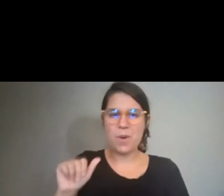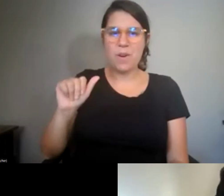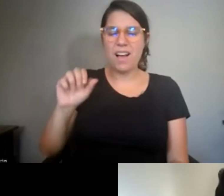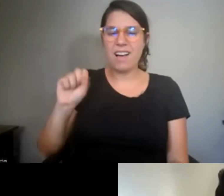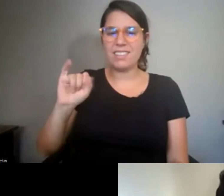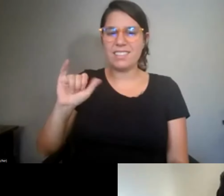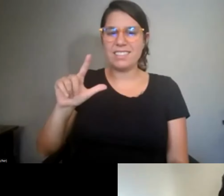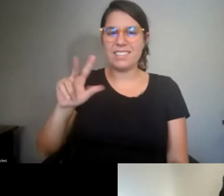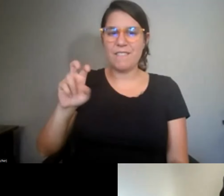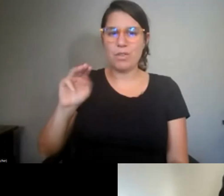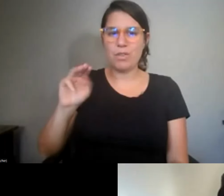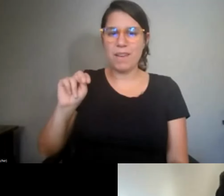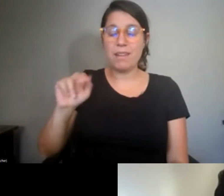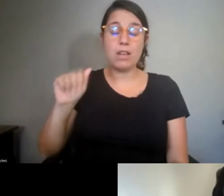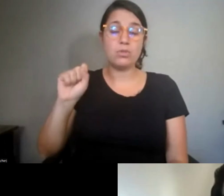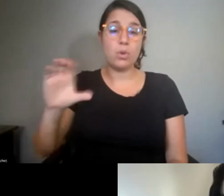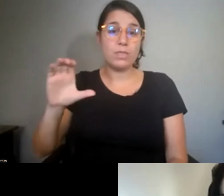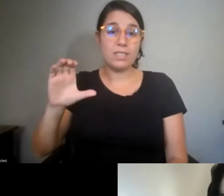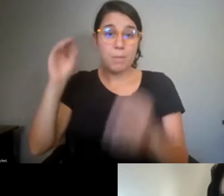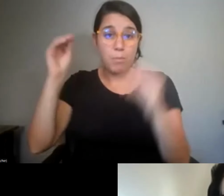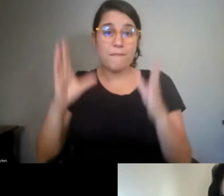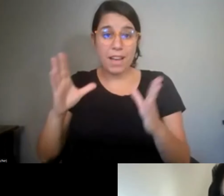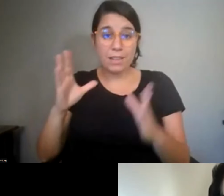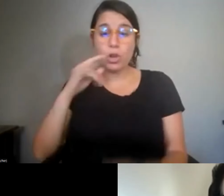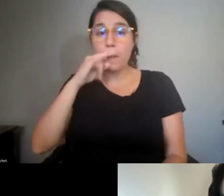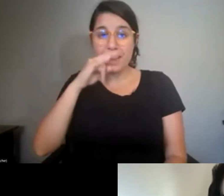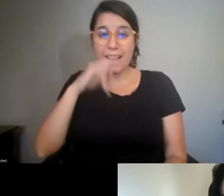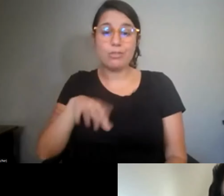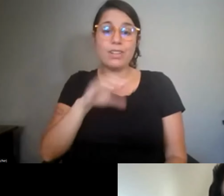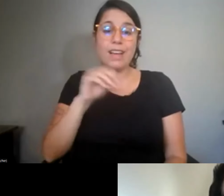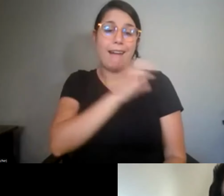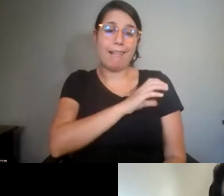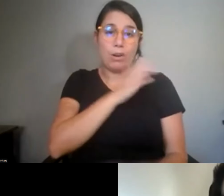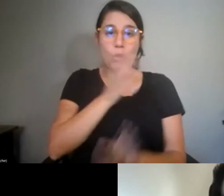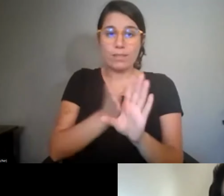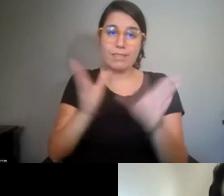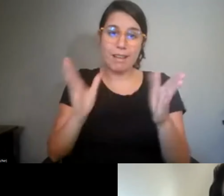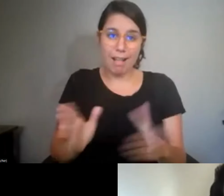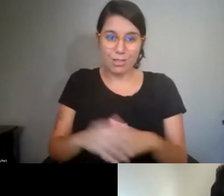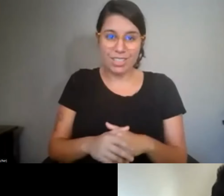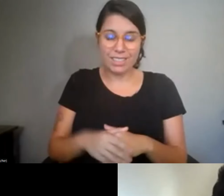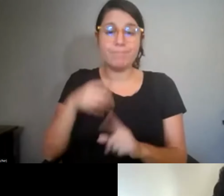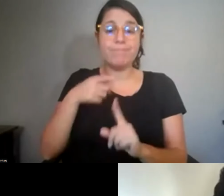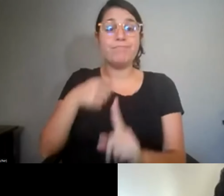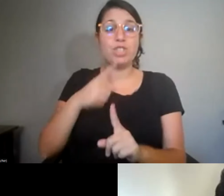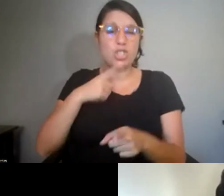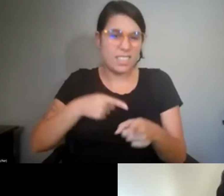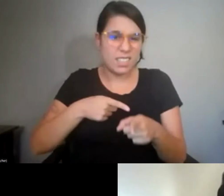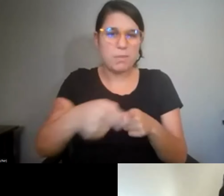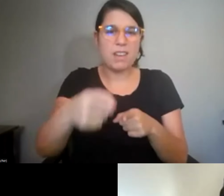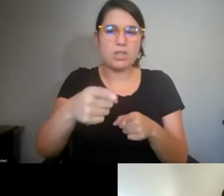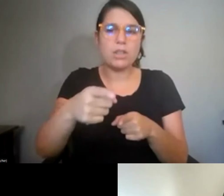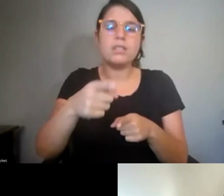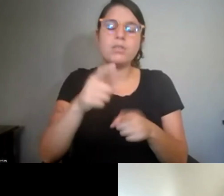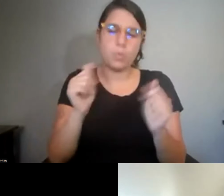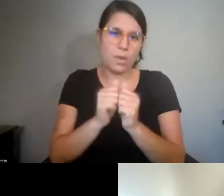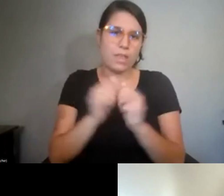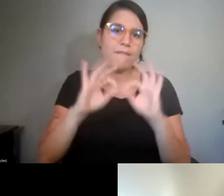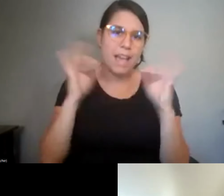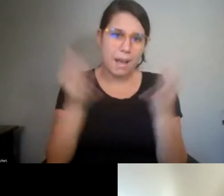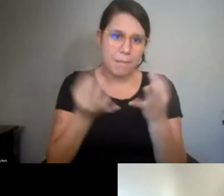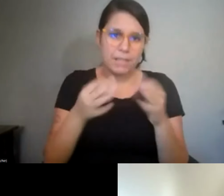who is an associate professor of pediatrics and a clinical psychologist. specializing in working closely with families